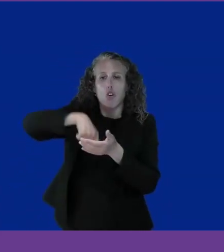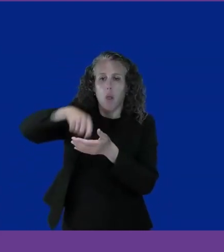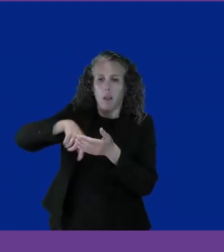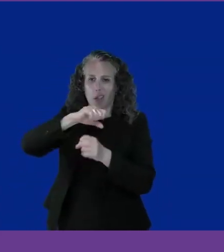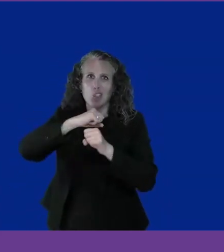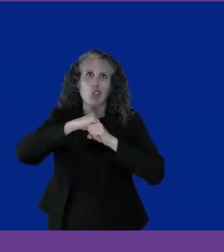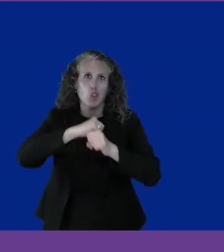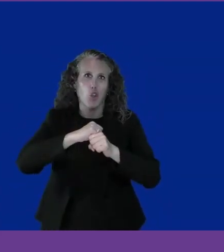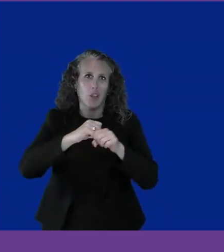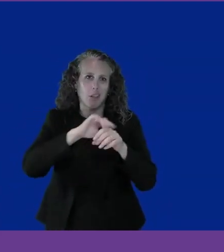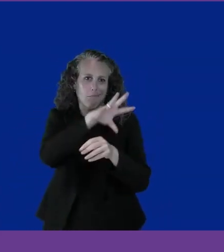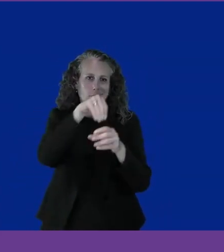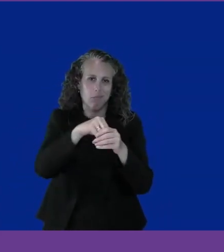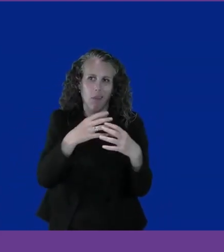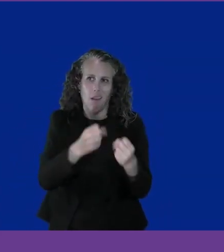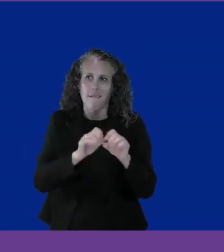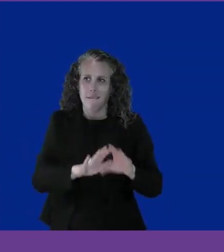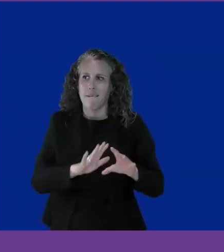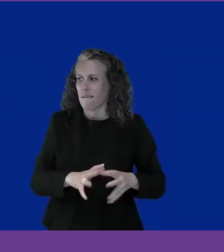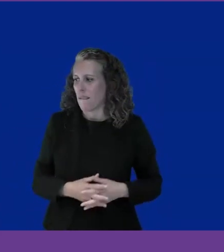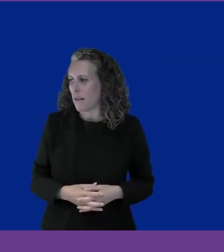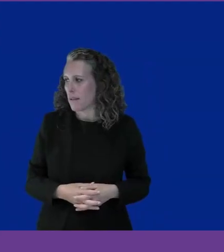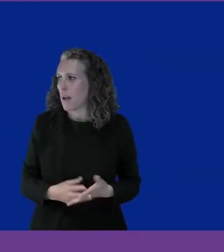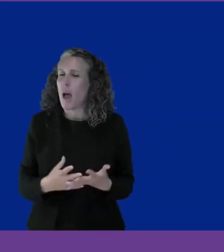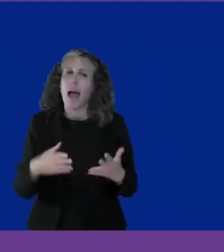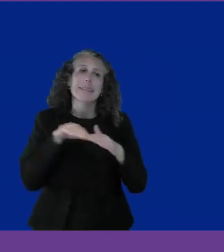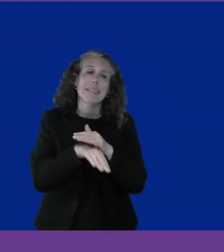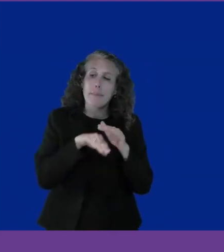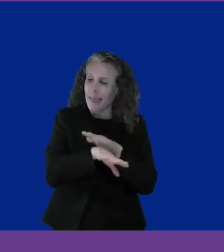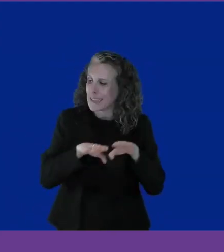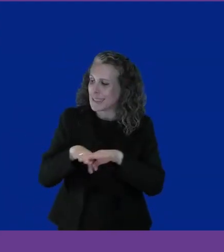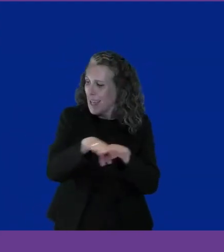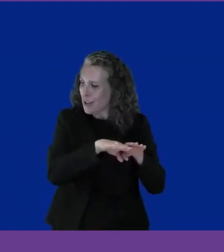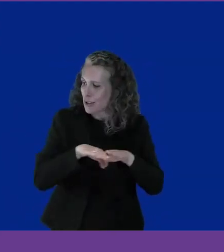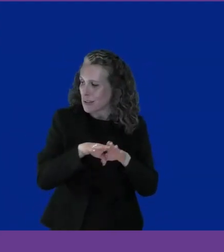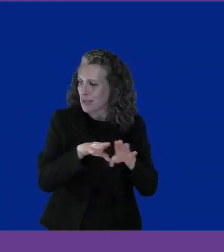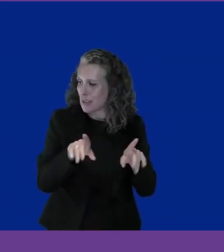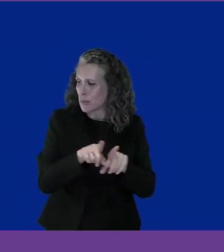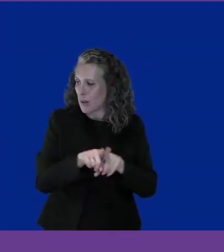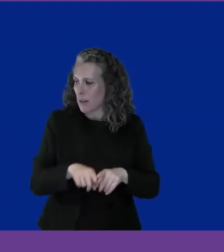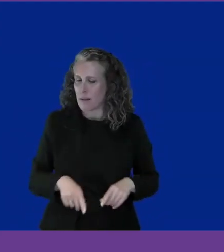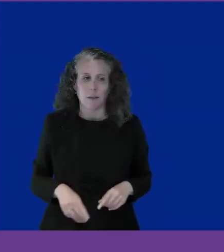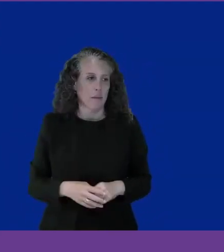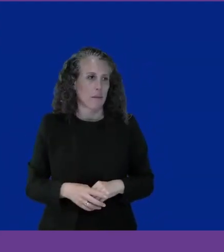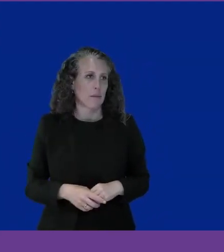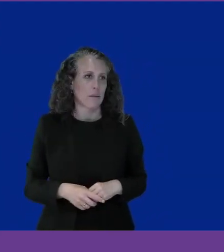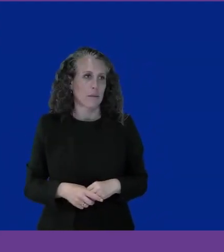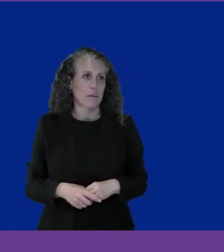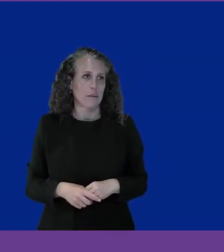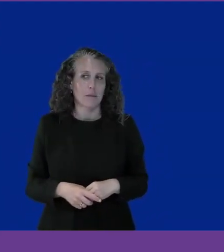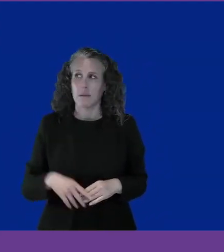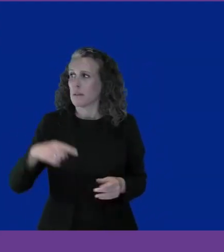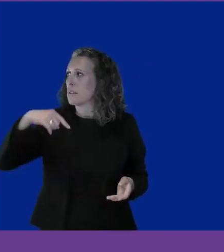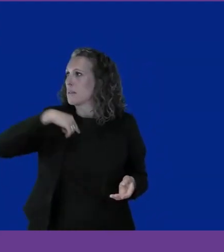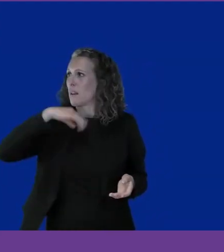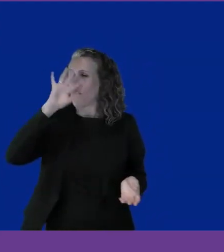security standards which prevent then again accessibility standards to be implemented. So question to you, where do you see